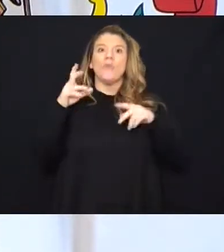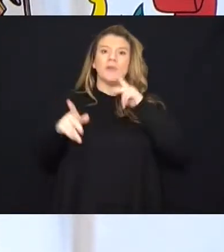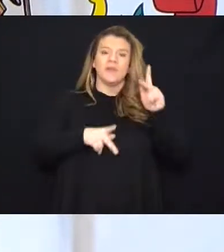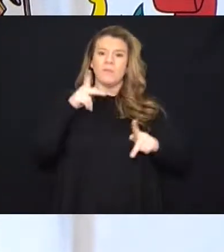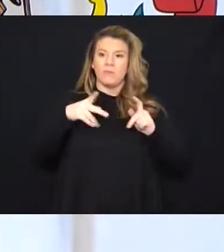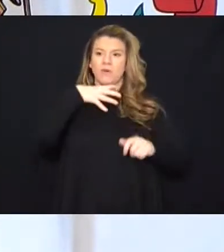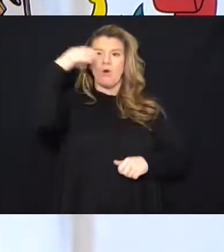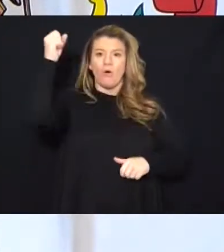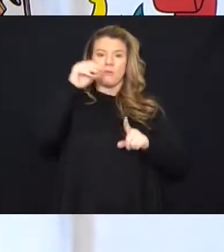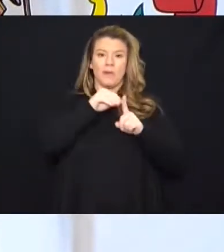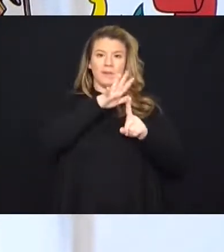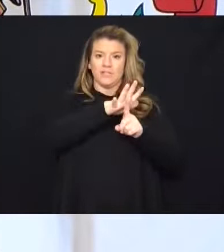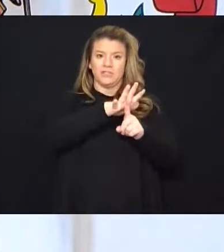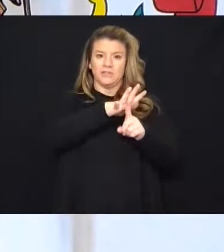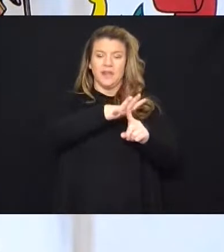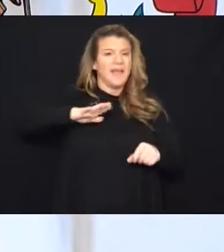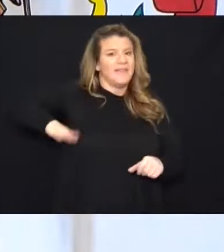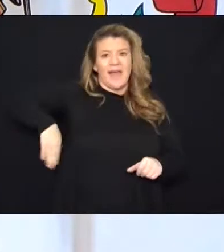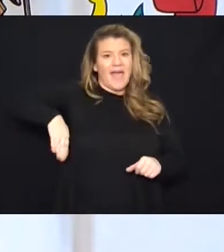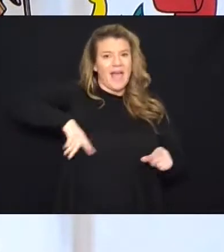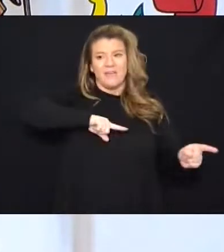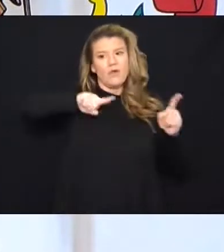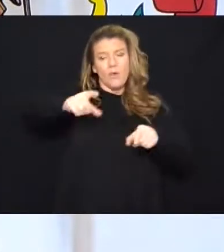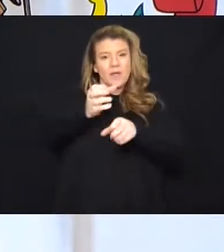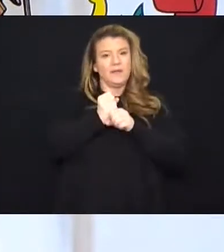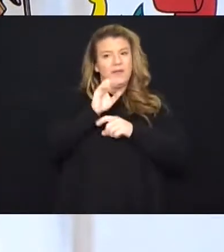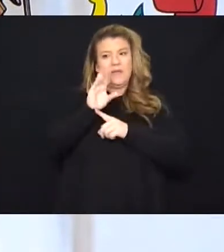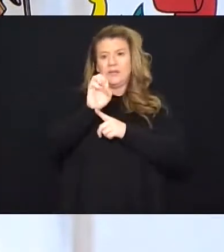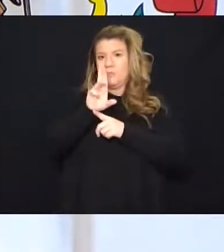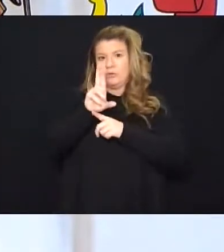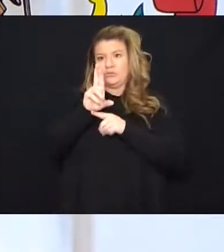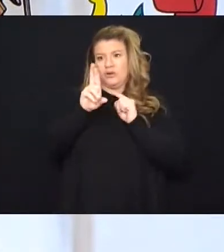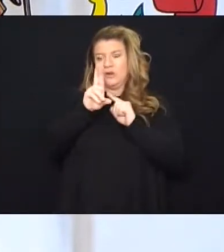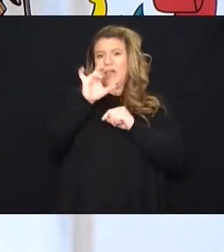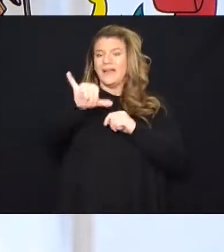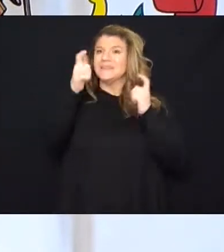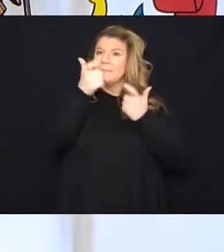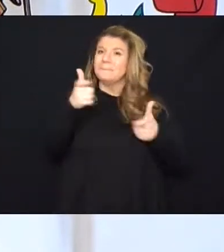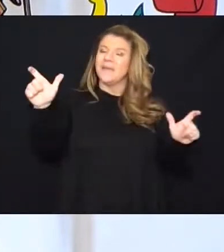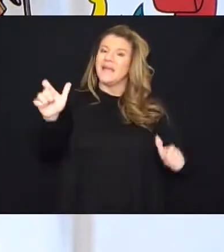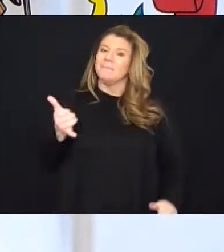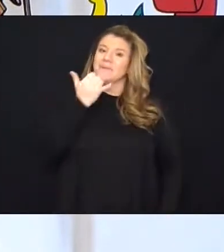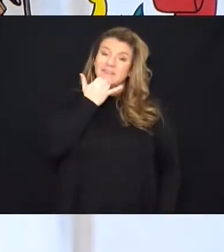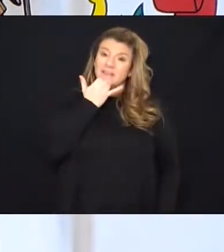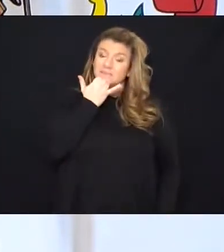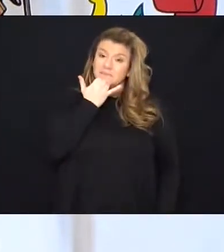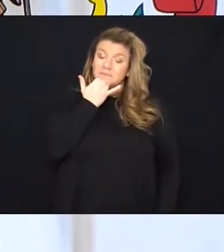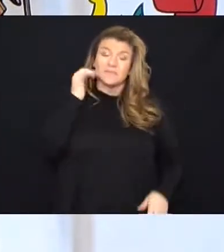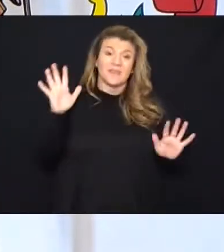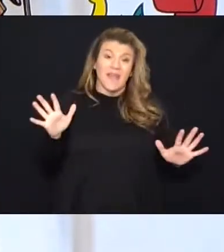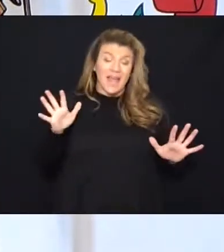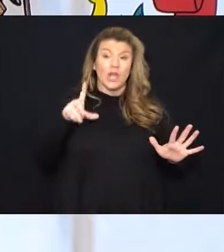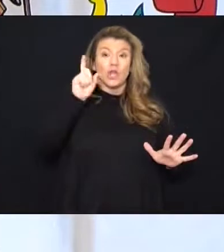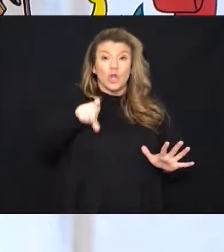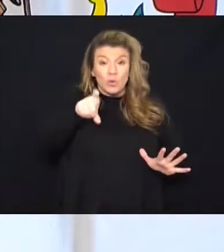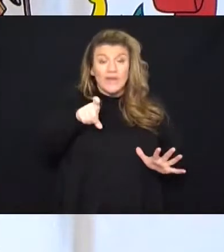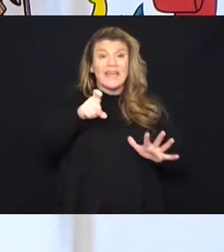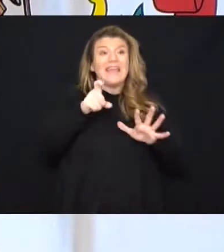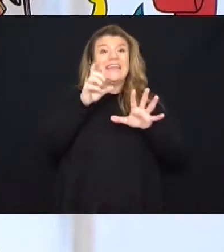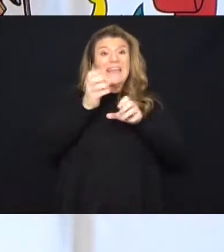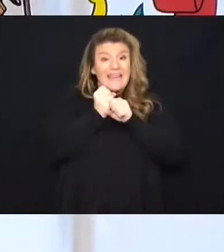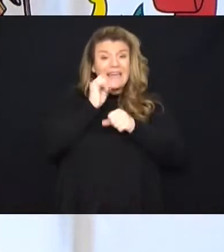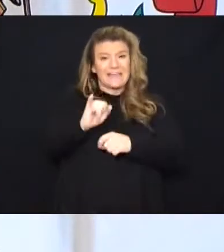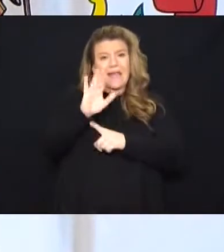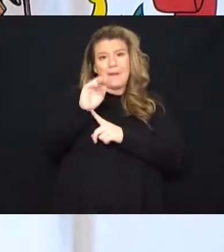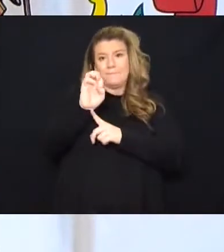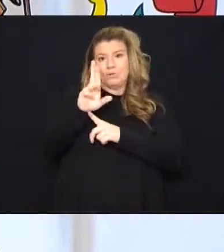elderly people that have not taken their booster shot, and it is a big time mistake. That's all there is to it. We need to get you to take that booster